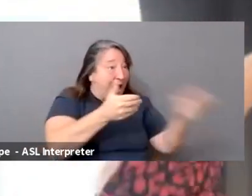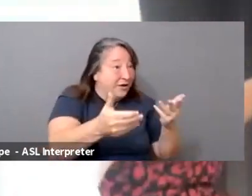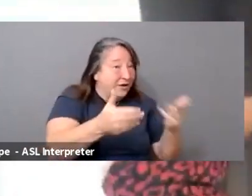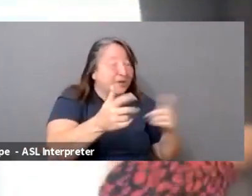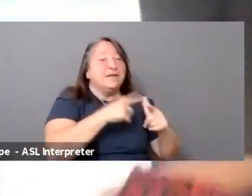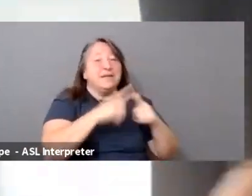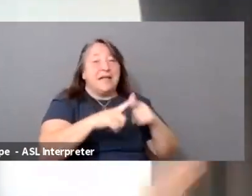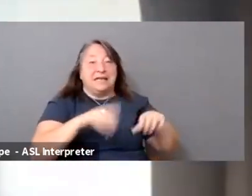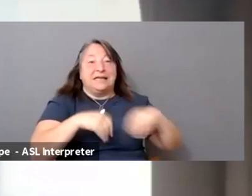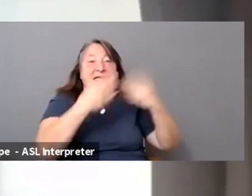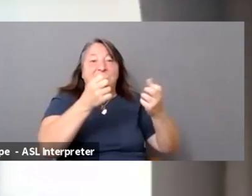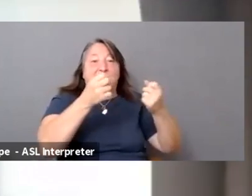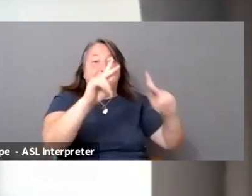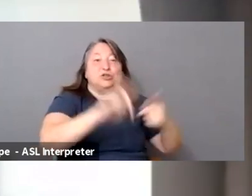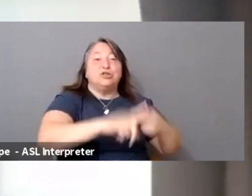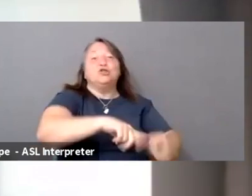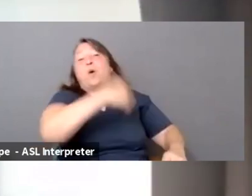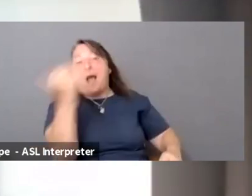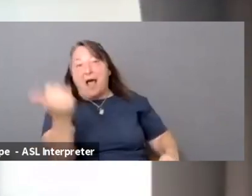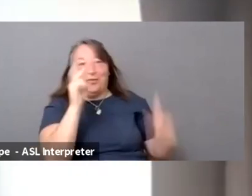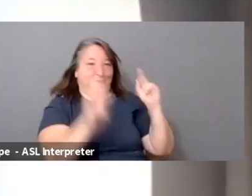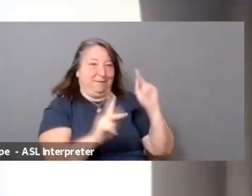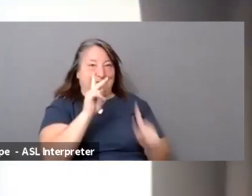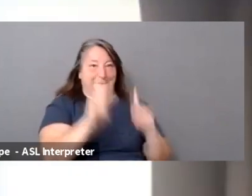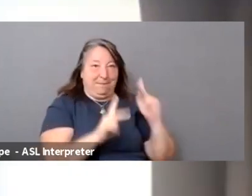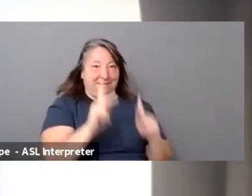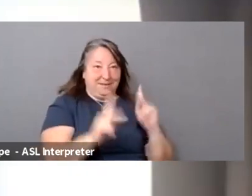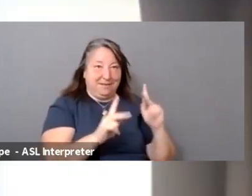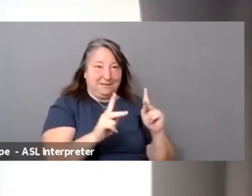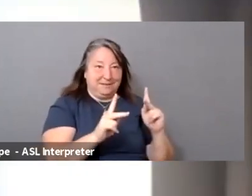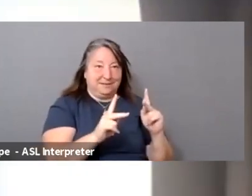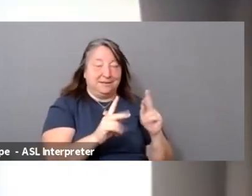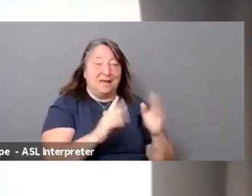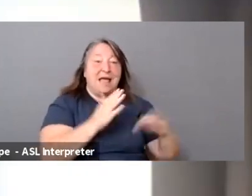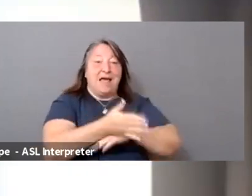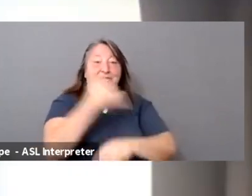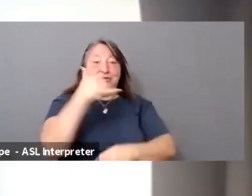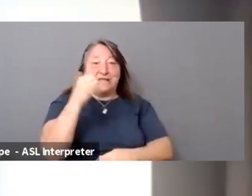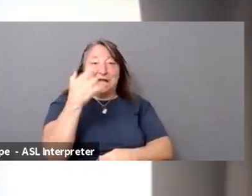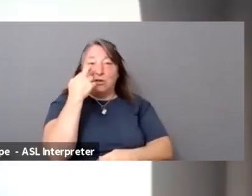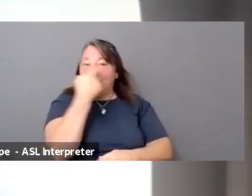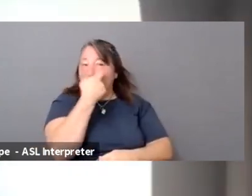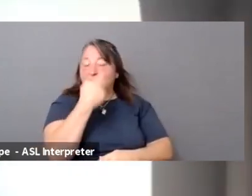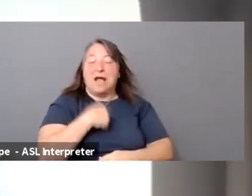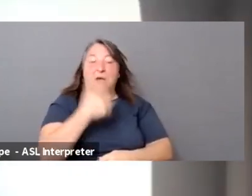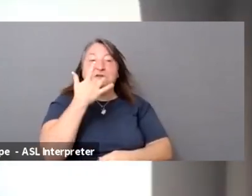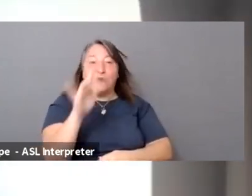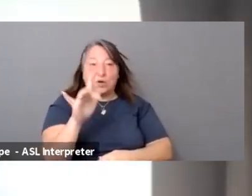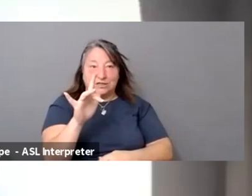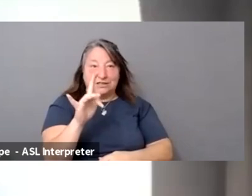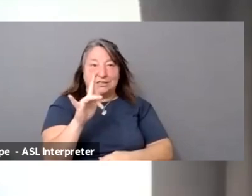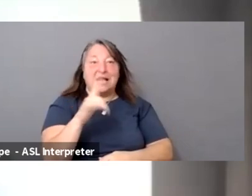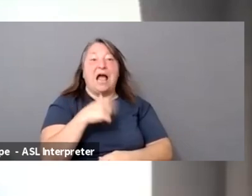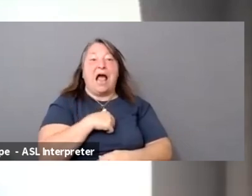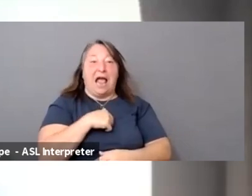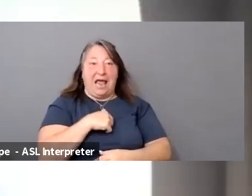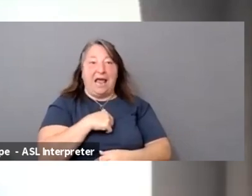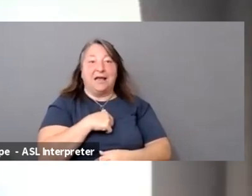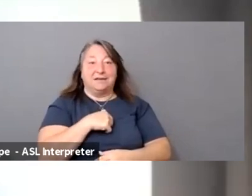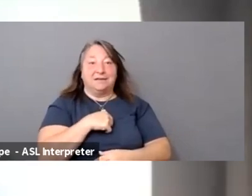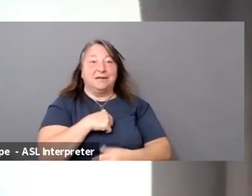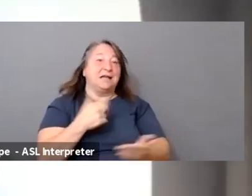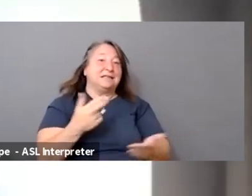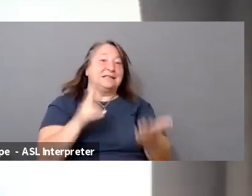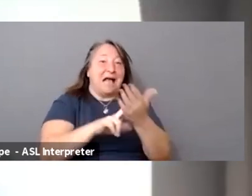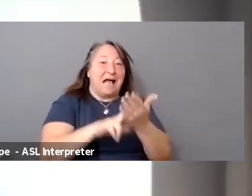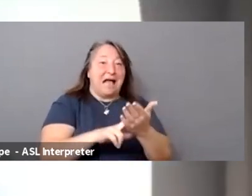people. So after Yellow Rose, I was very fortunate. I did get signed. I'm at UTA